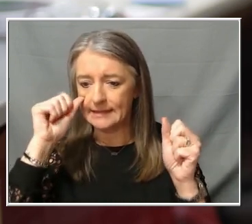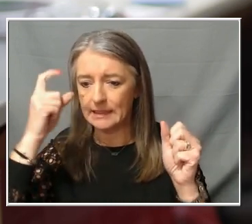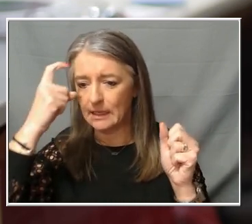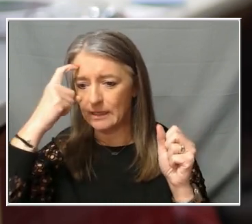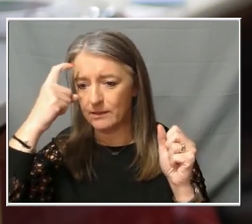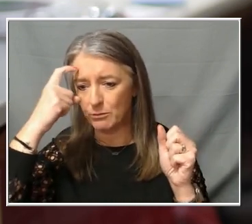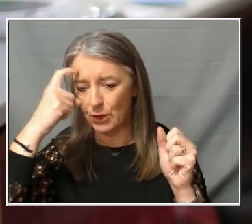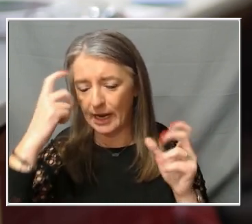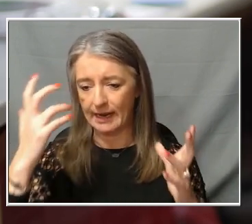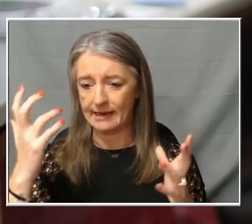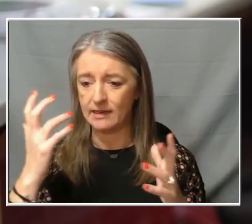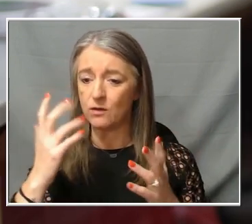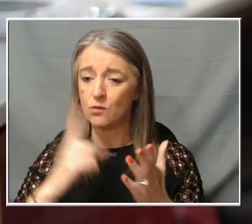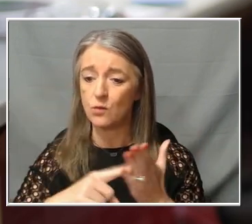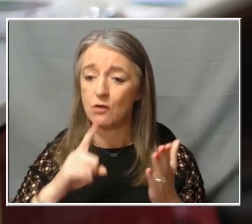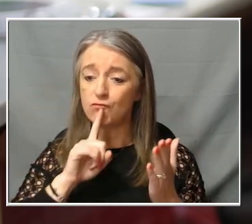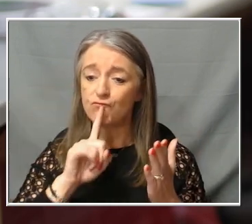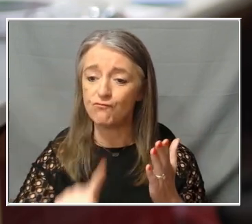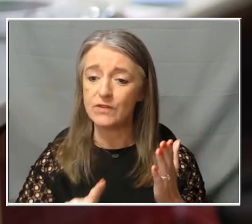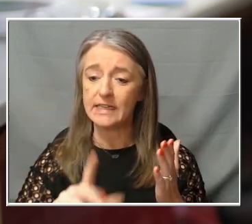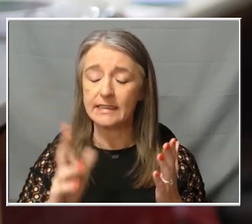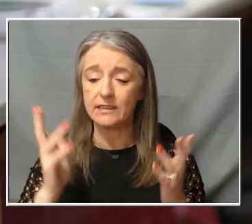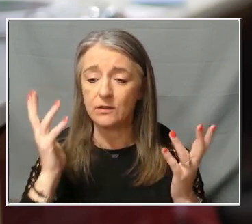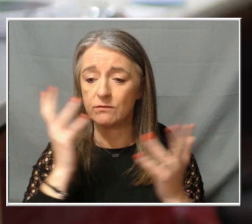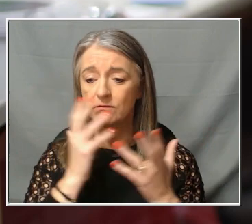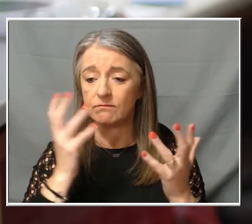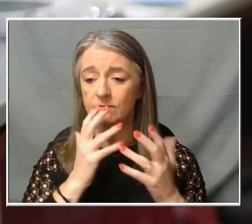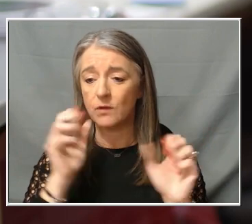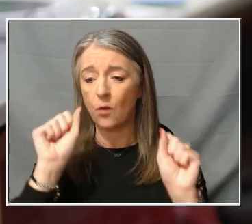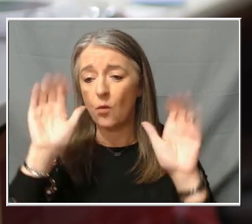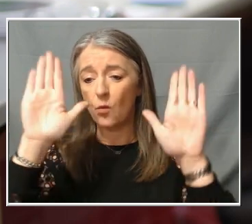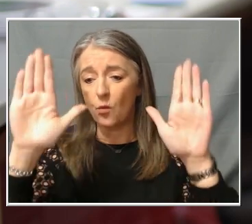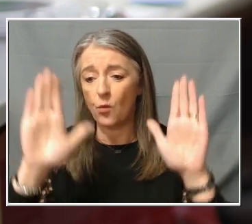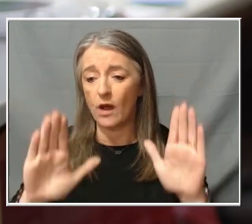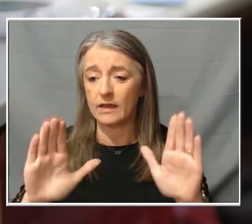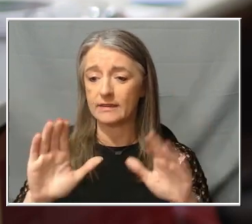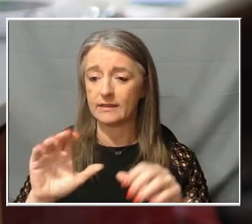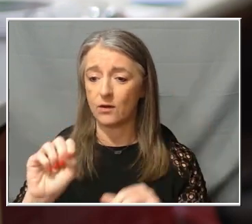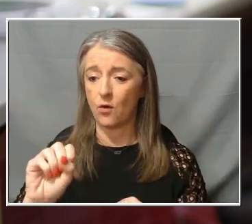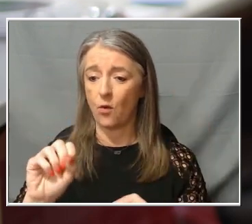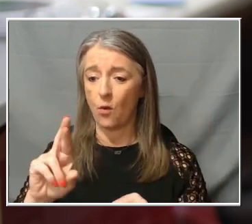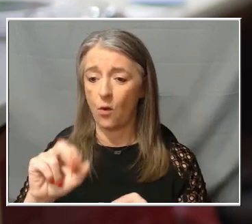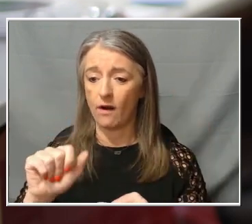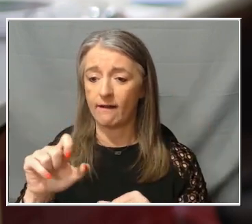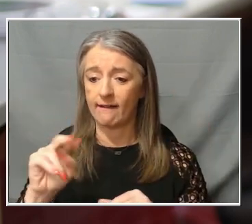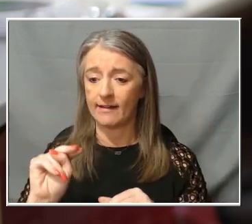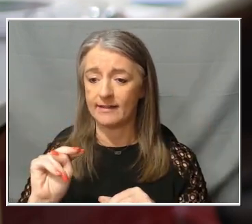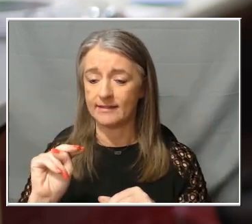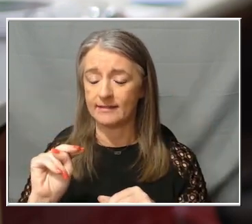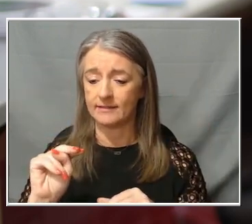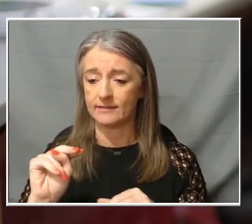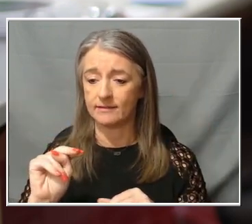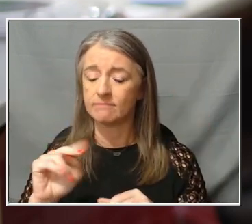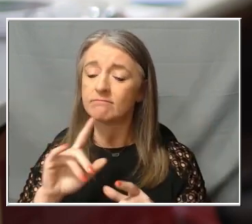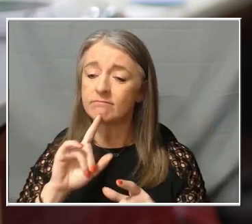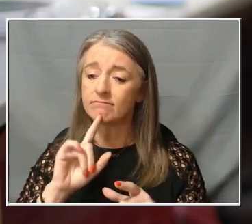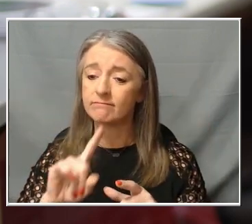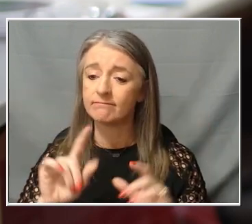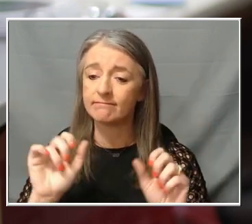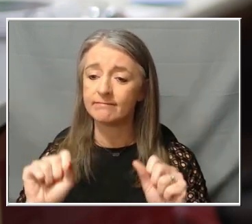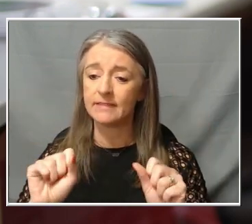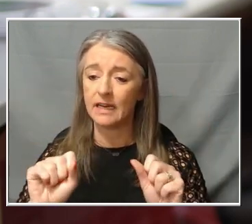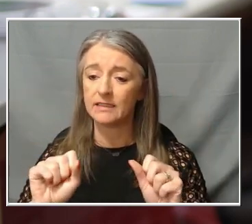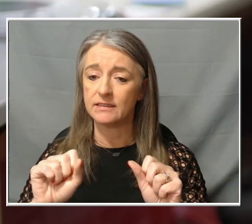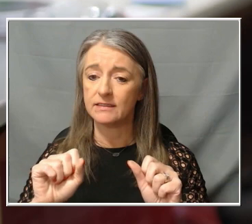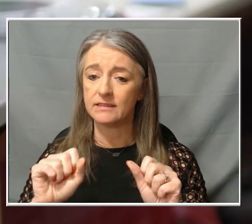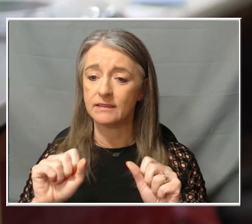what is a wonderful organ this is. I think this is perhaps, not to echo Woody Allen,